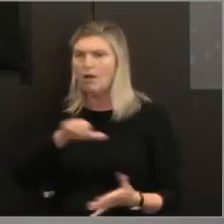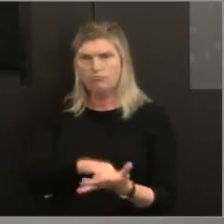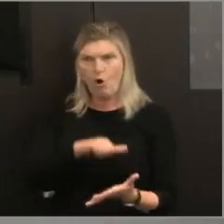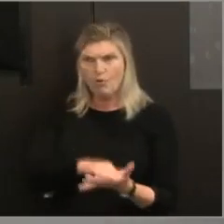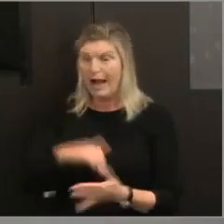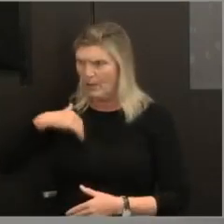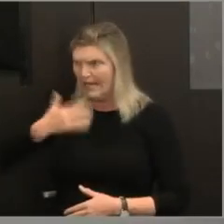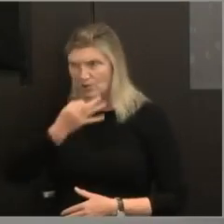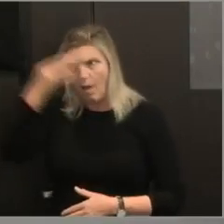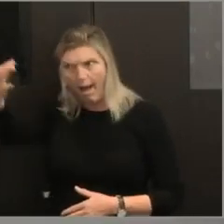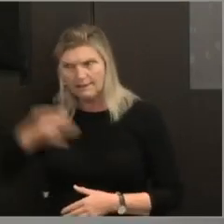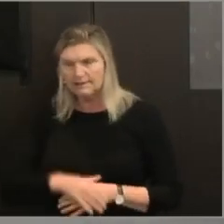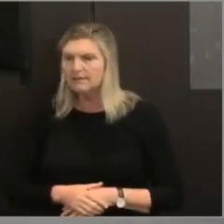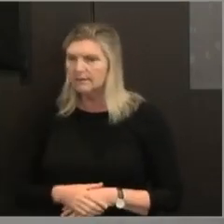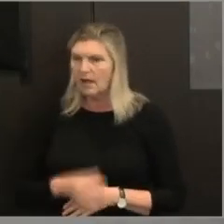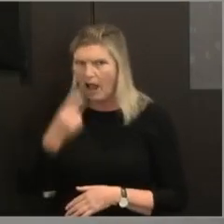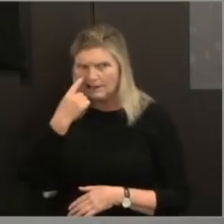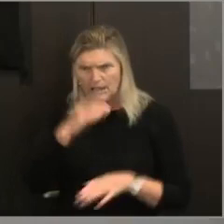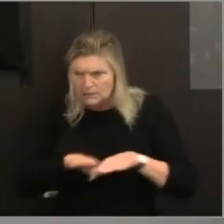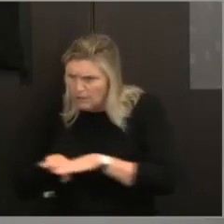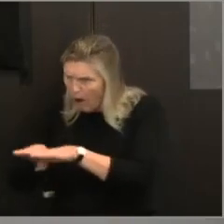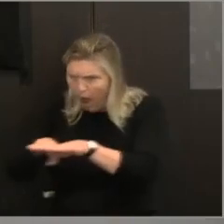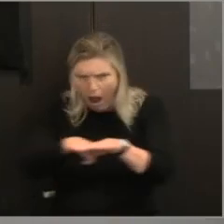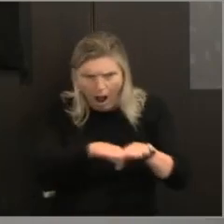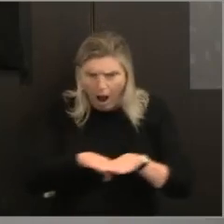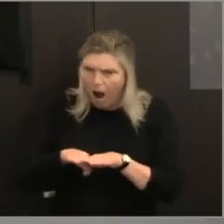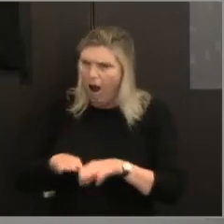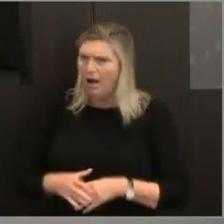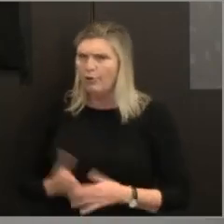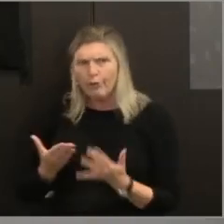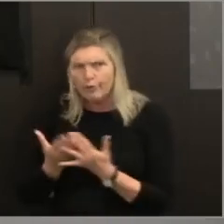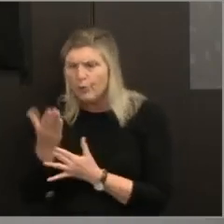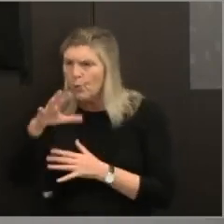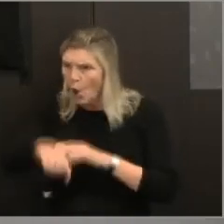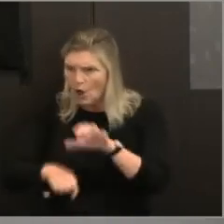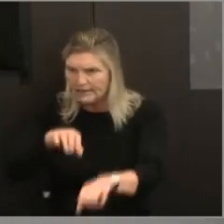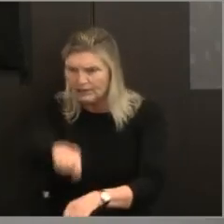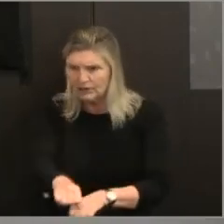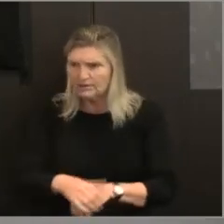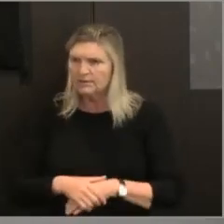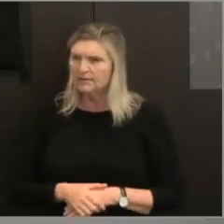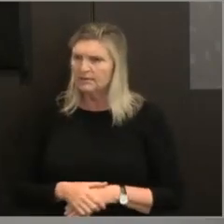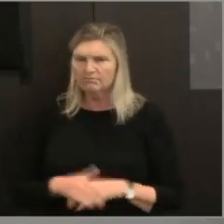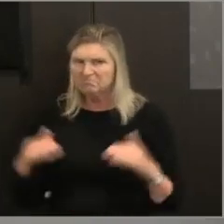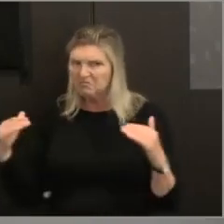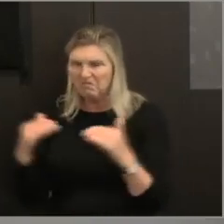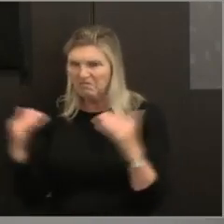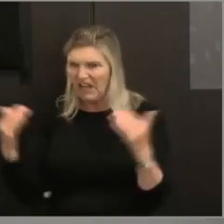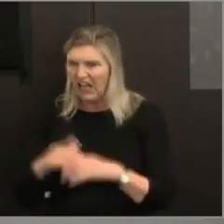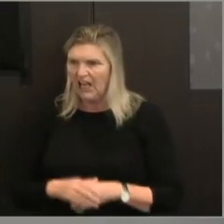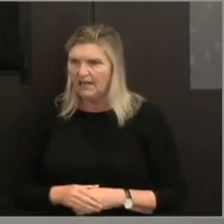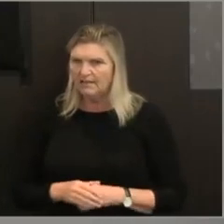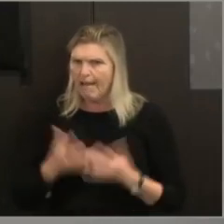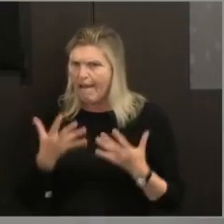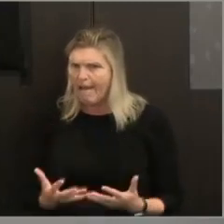Indeed, there seemed to be clear symmetries between the injustice of colonisation and the injustice of disproportionate